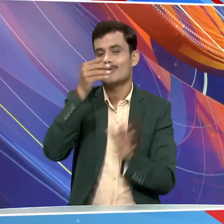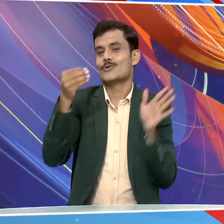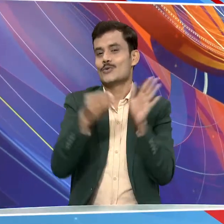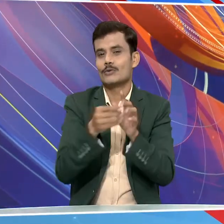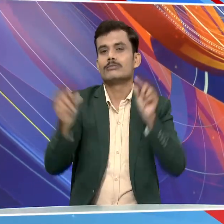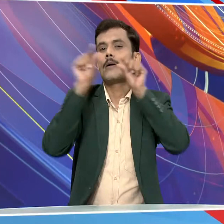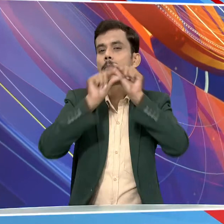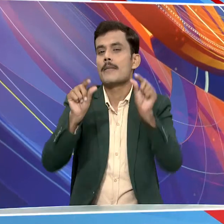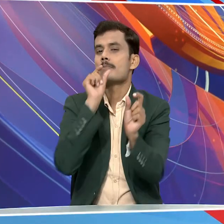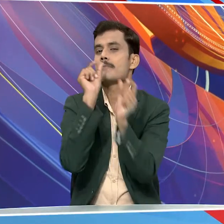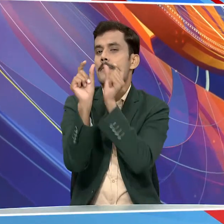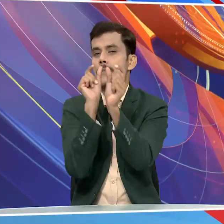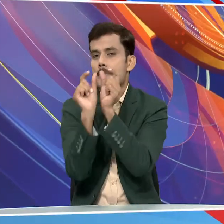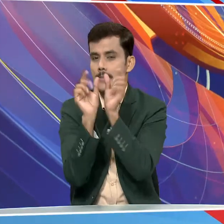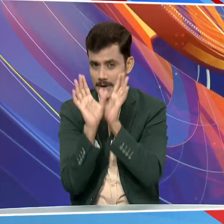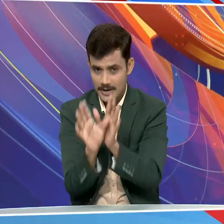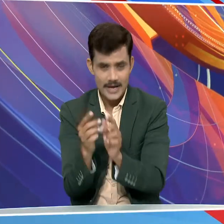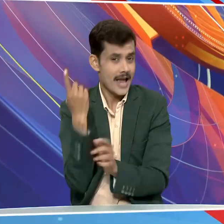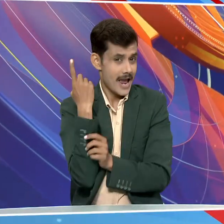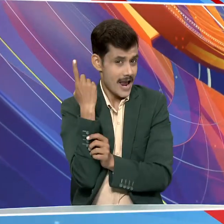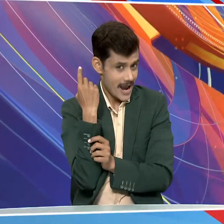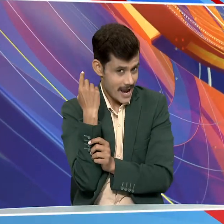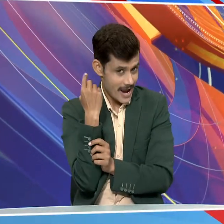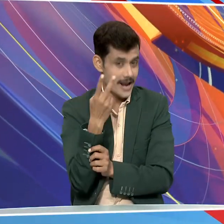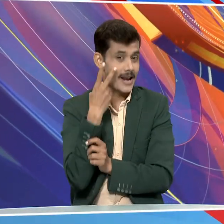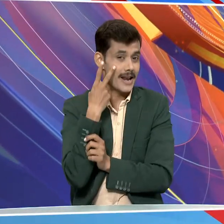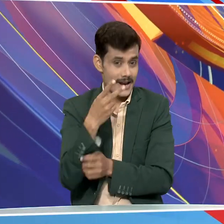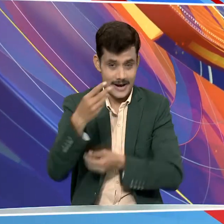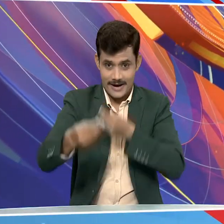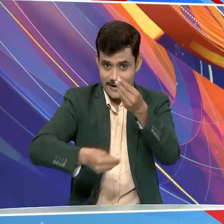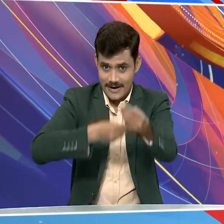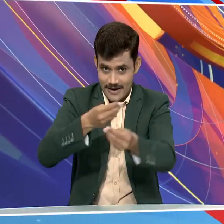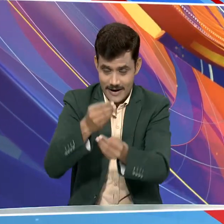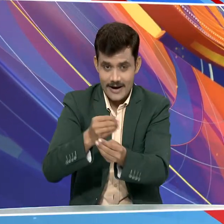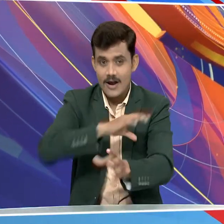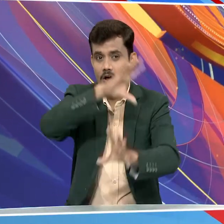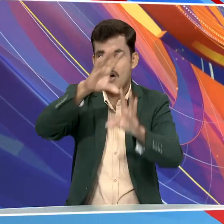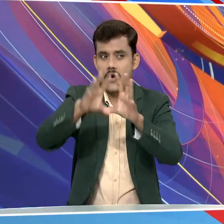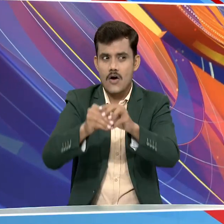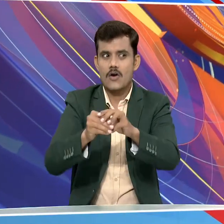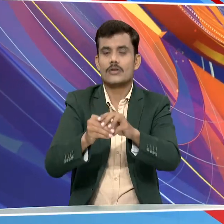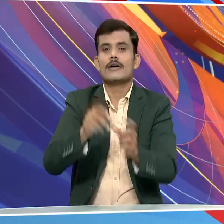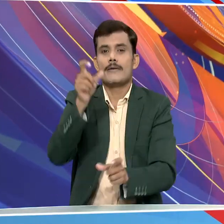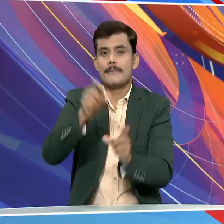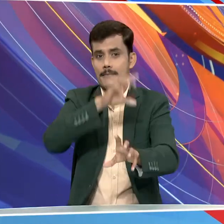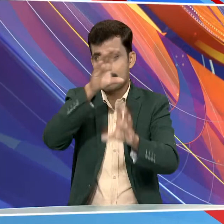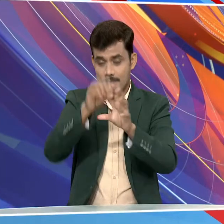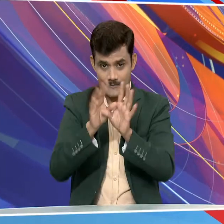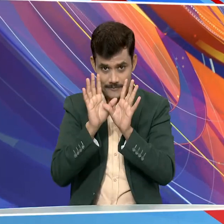our country. And I saw yesterday he had gone and given a rousing welcome to somebody who have